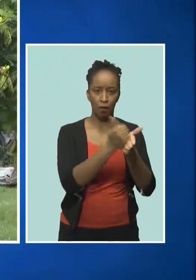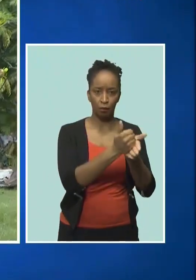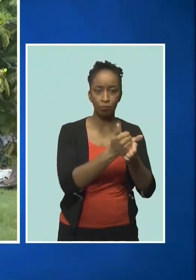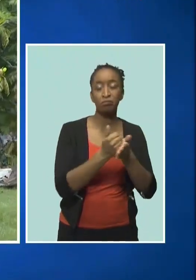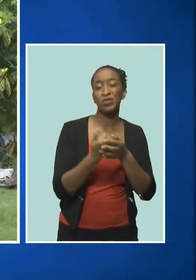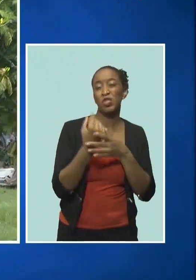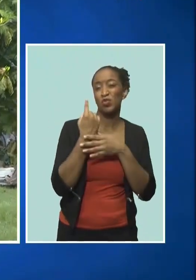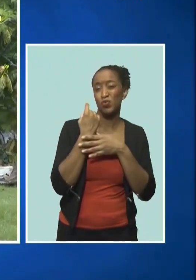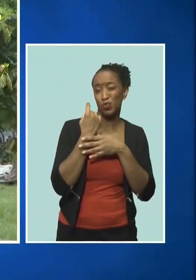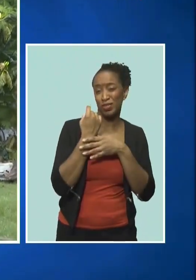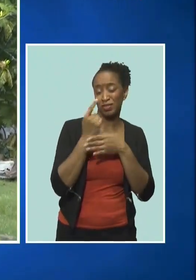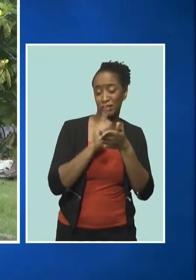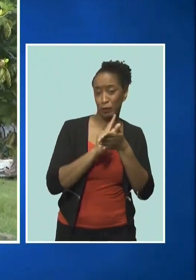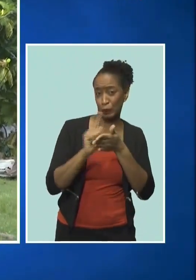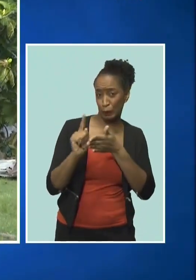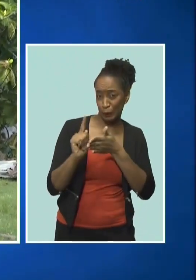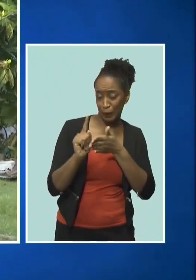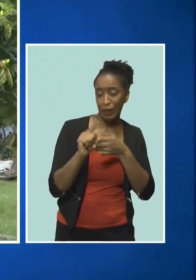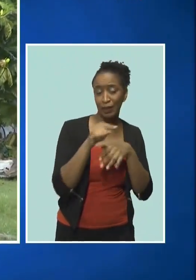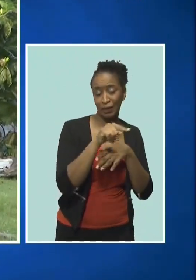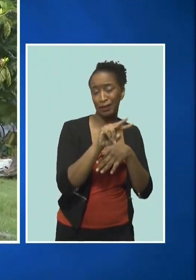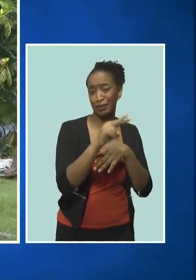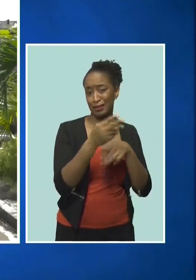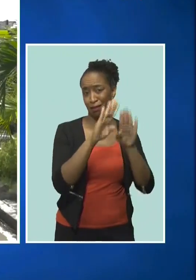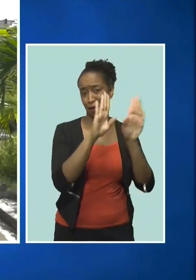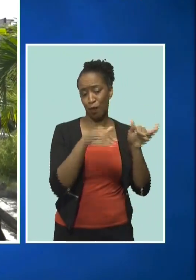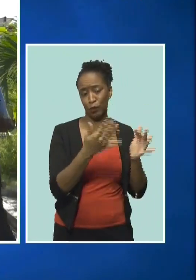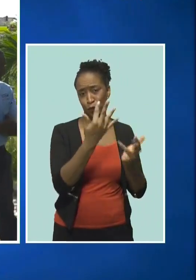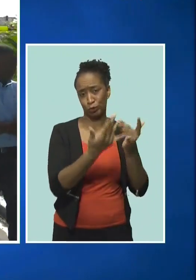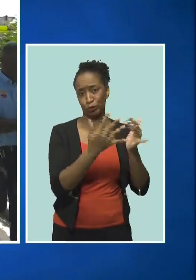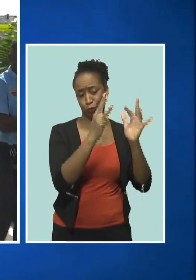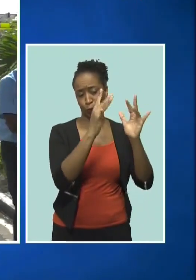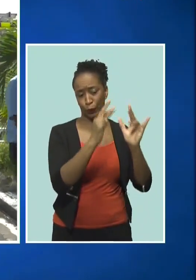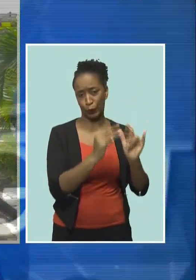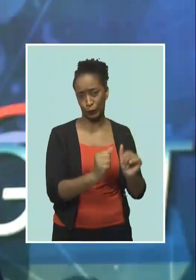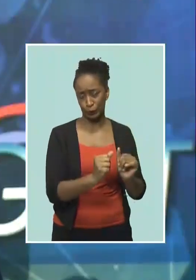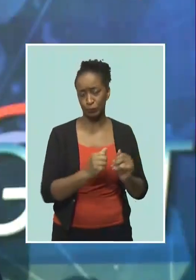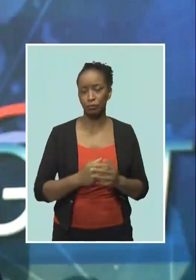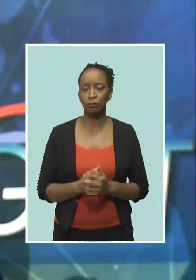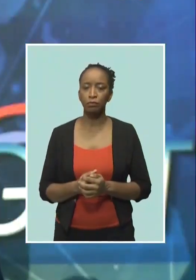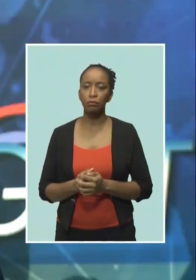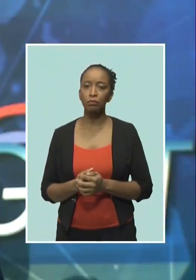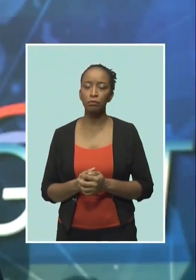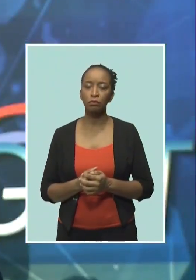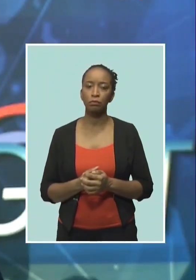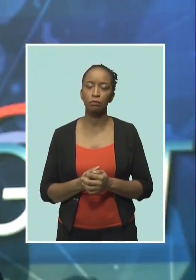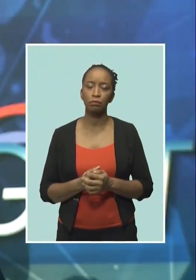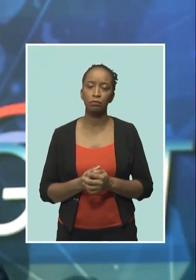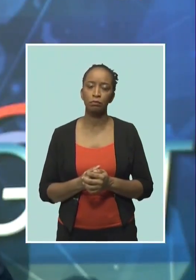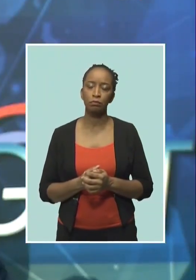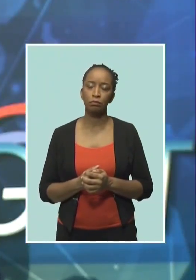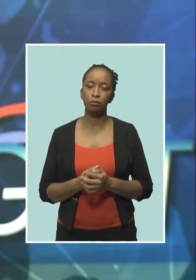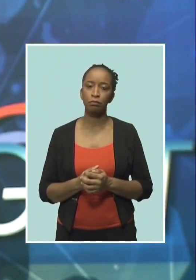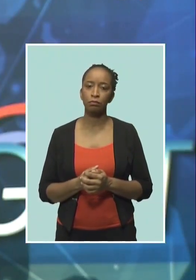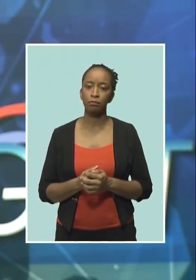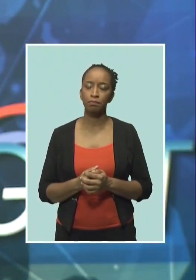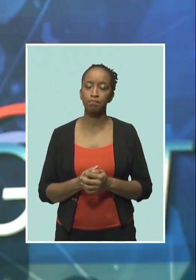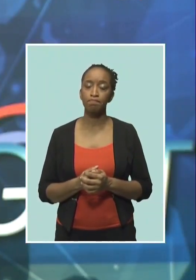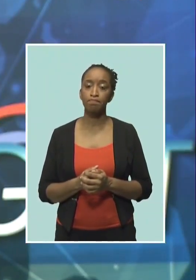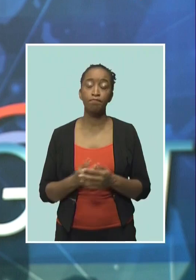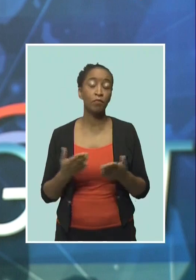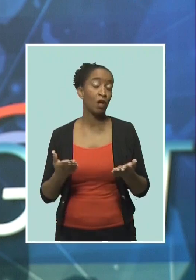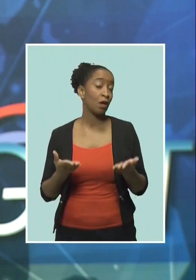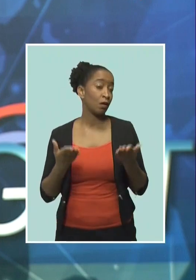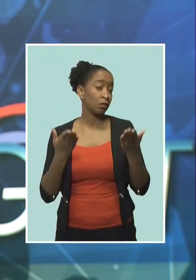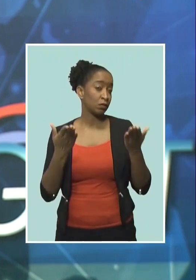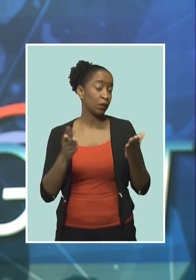to be destroyed by fire. Anesta Henry, CBC News. There's a suggestion that Barbados needs a Human